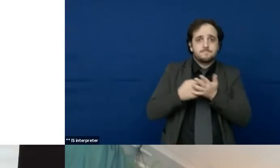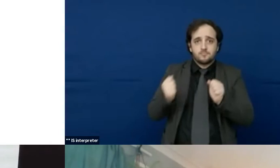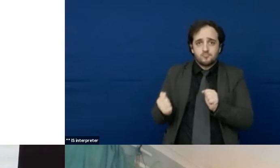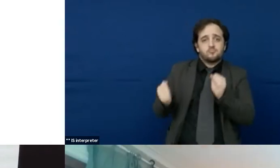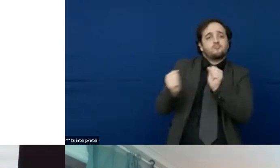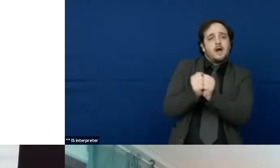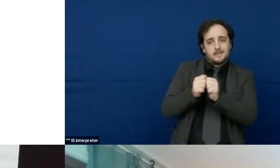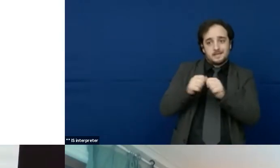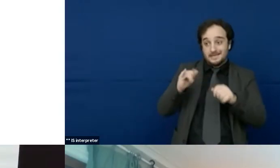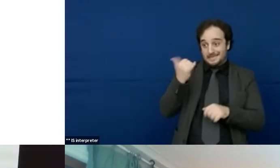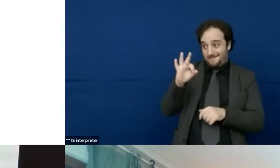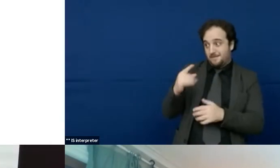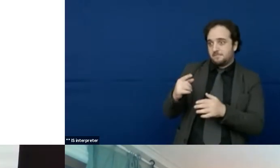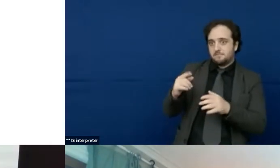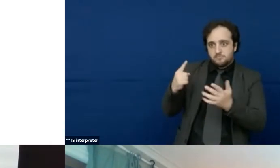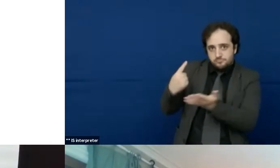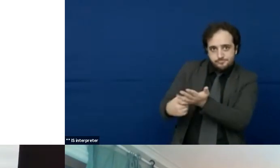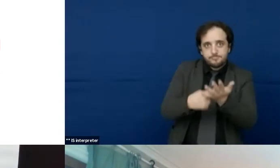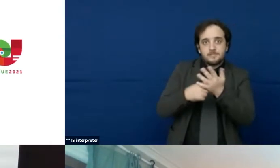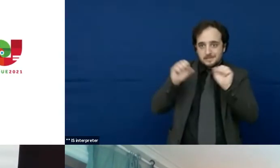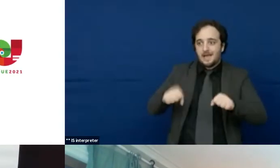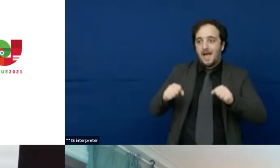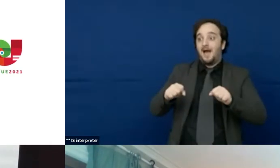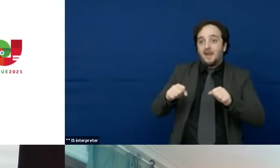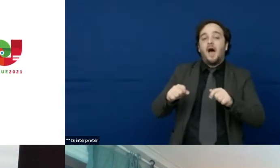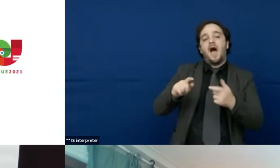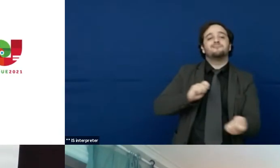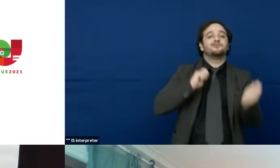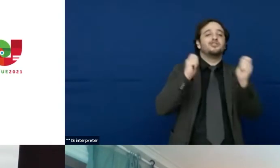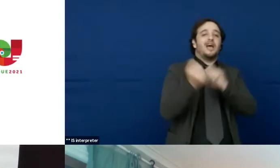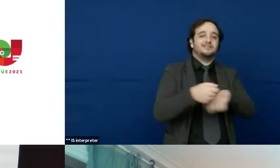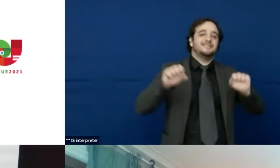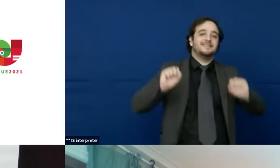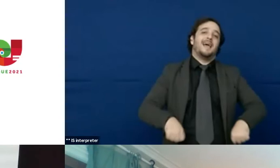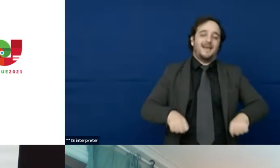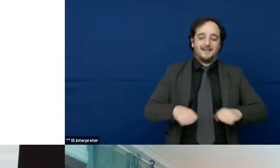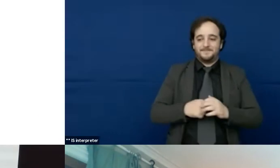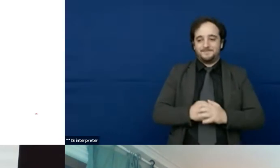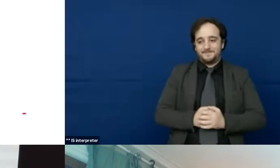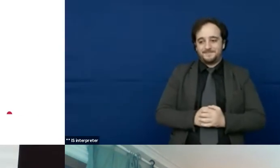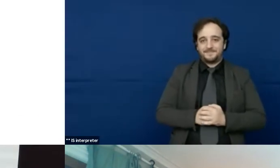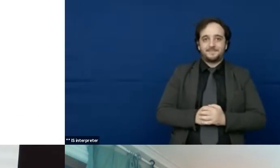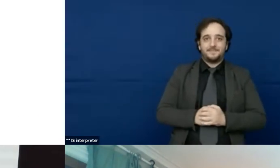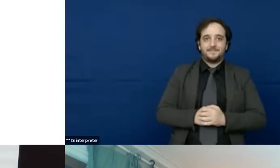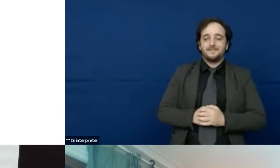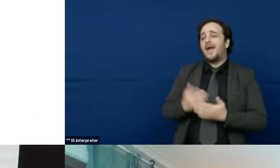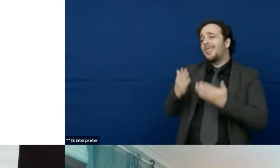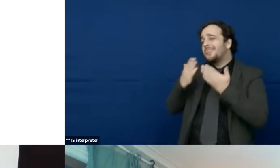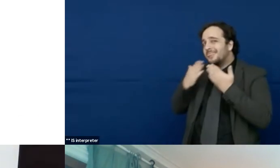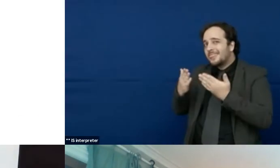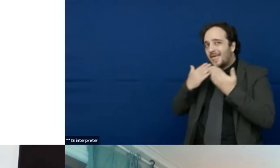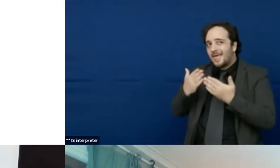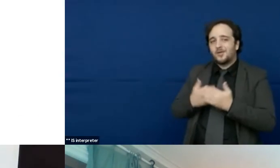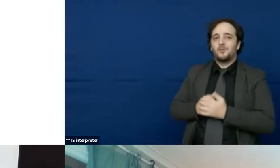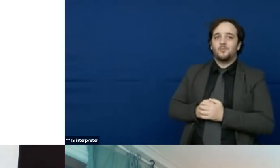Thank you so much, Mrs. Sofian, for these very, very good reflections. And I really want to emphasize what you said about